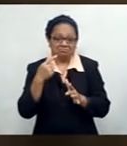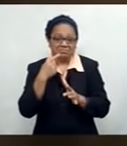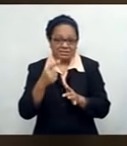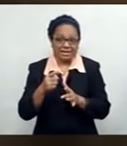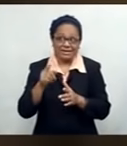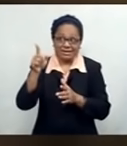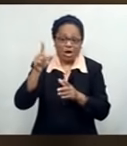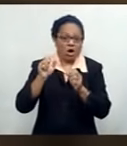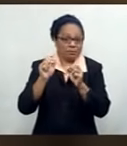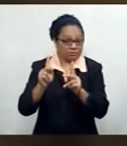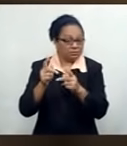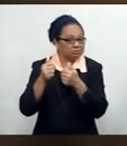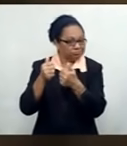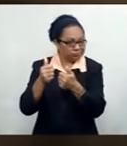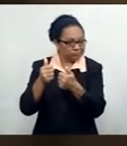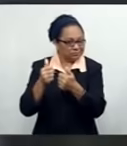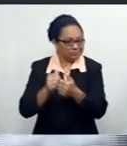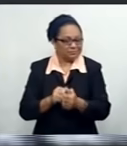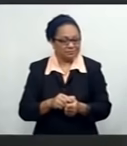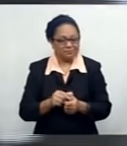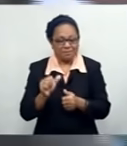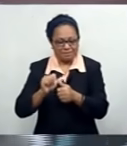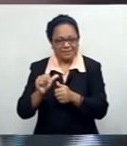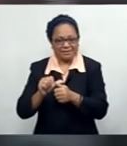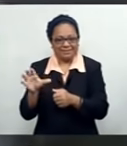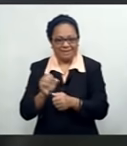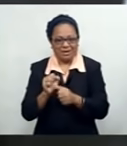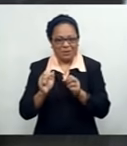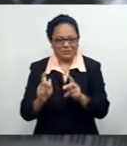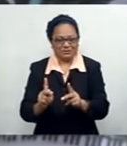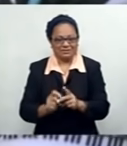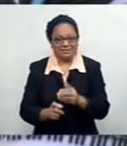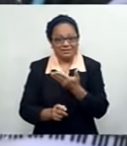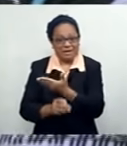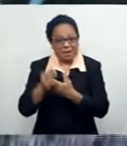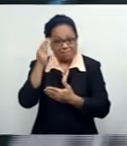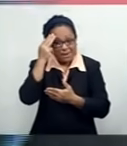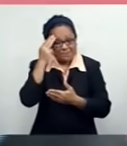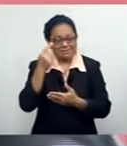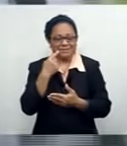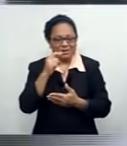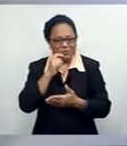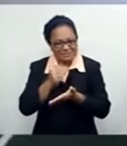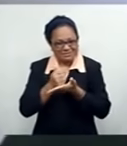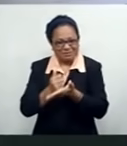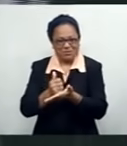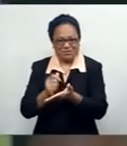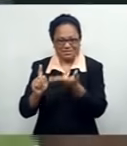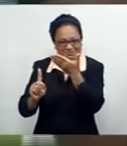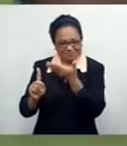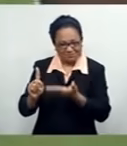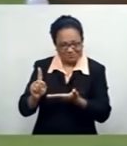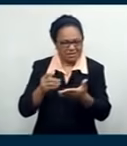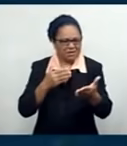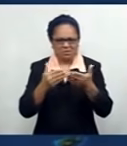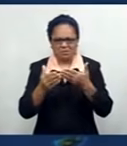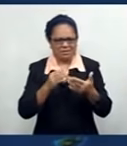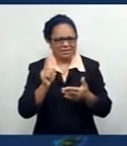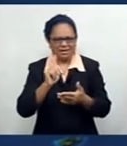better opportunities awaits. His mom says they will continue to support Tui Tuvuaka no matter what jersey he